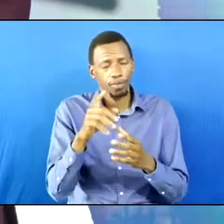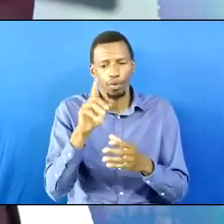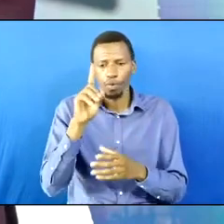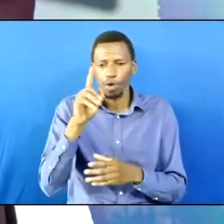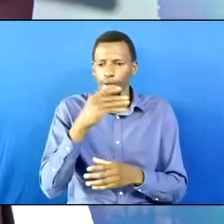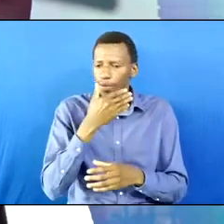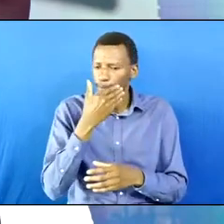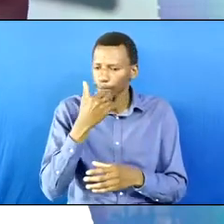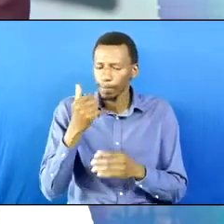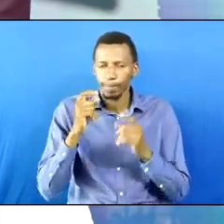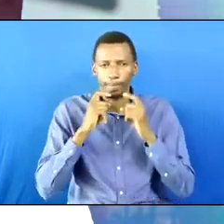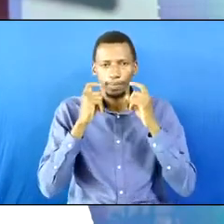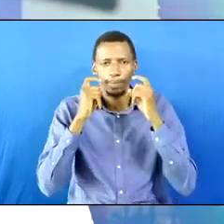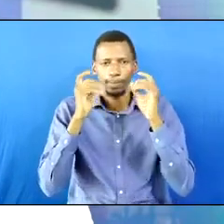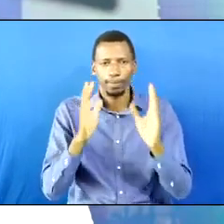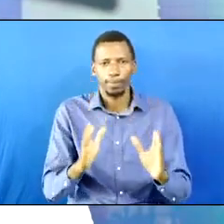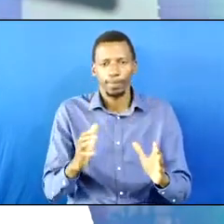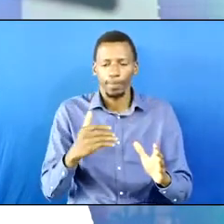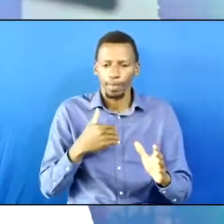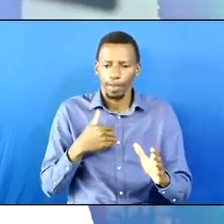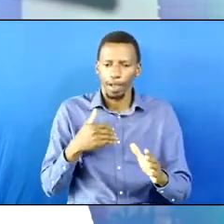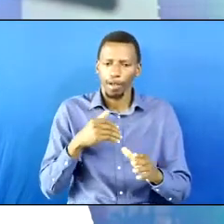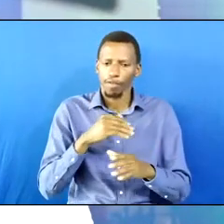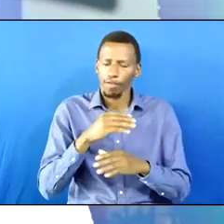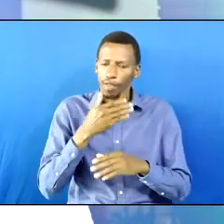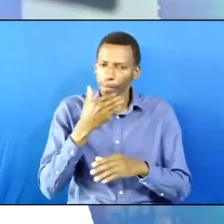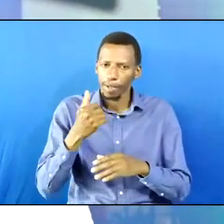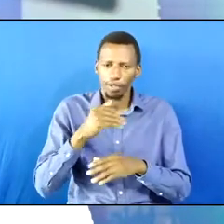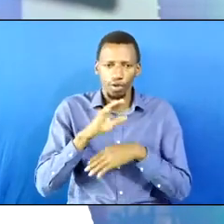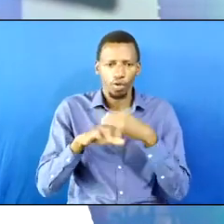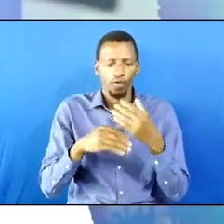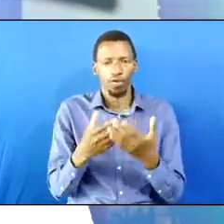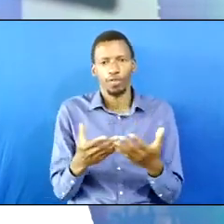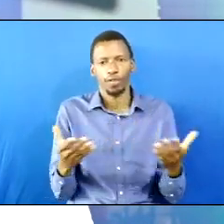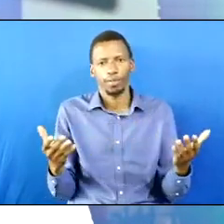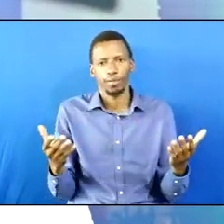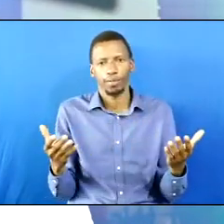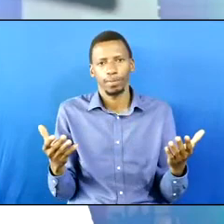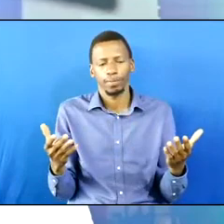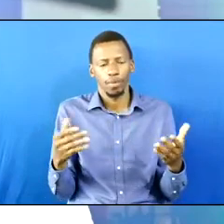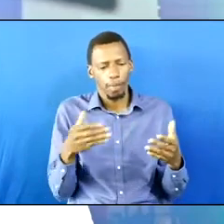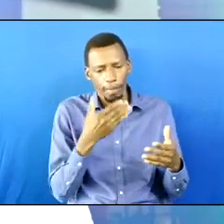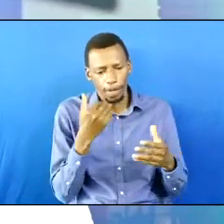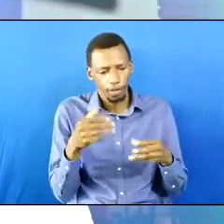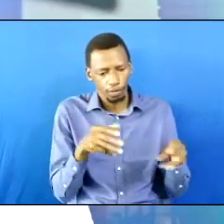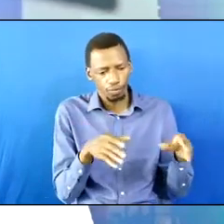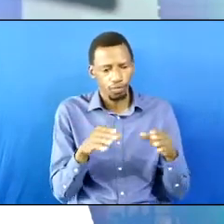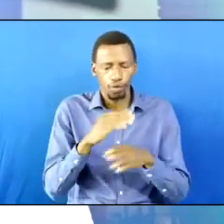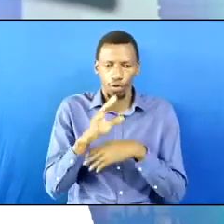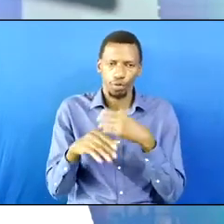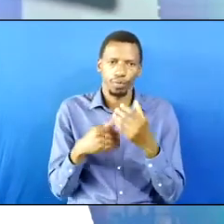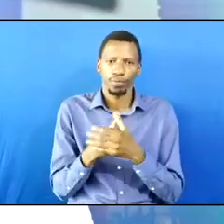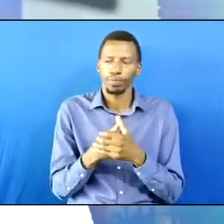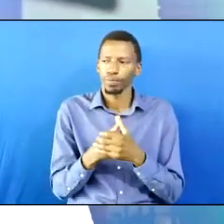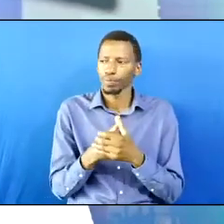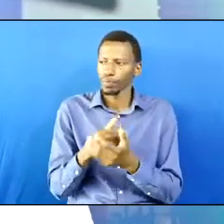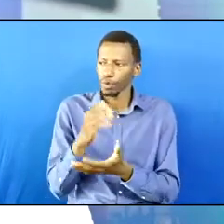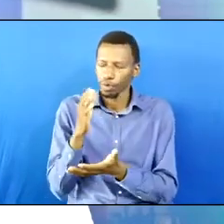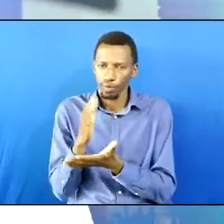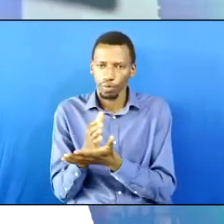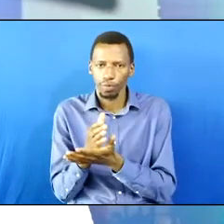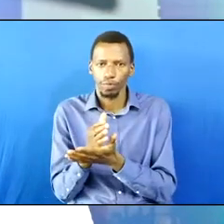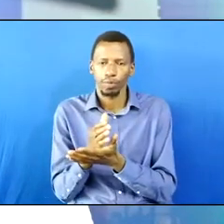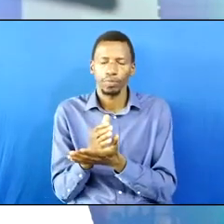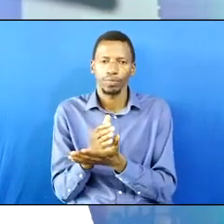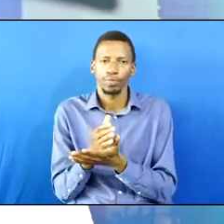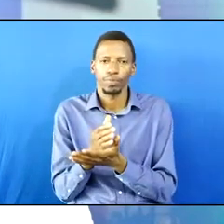best singers. Have the best of all voices. Have the best of all privileges. In fact, sit